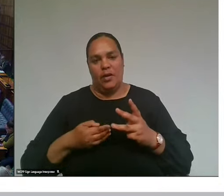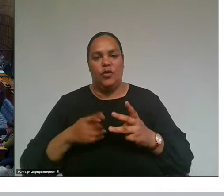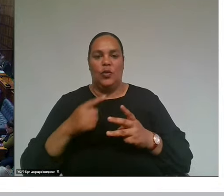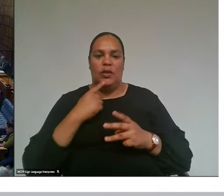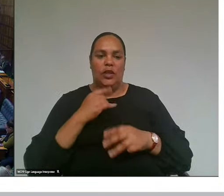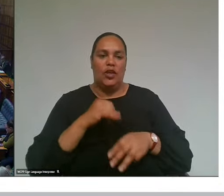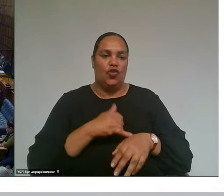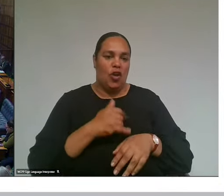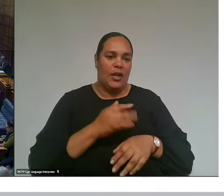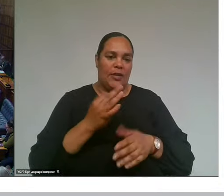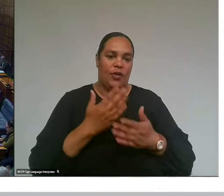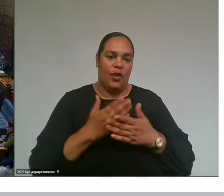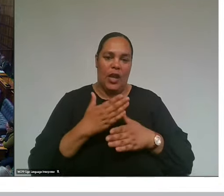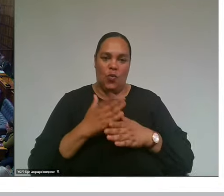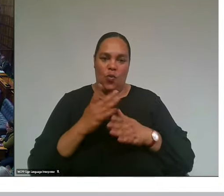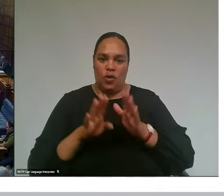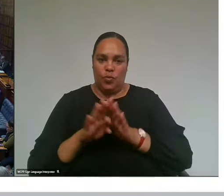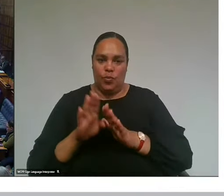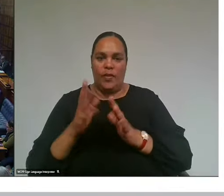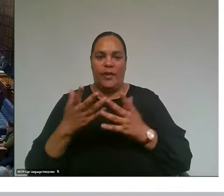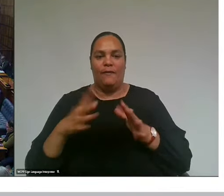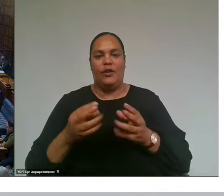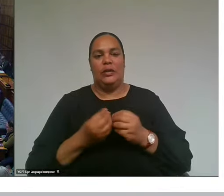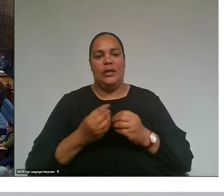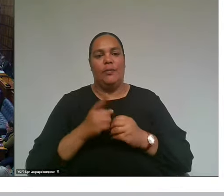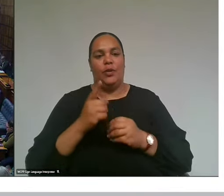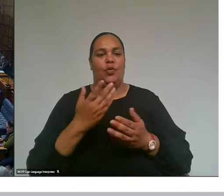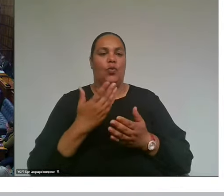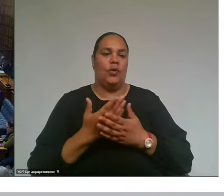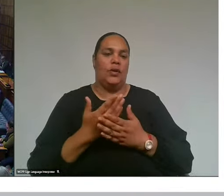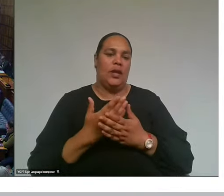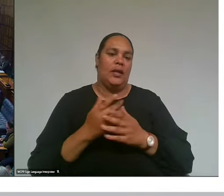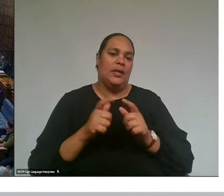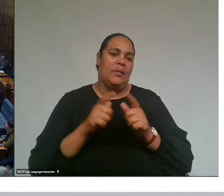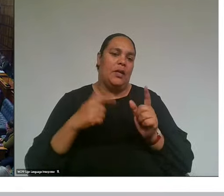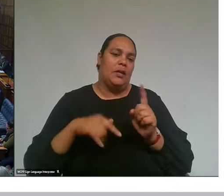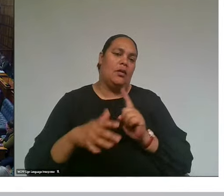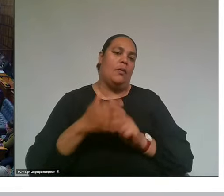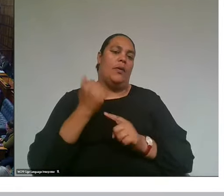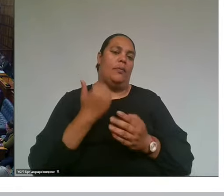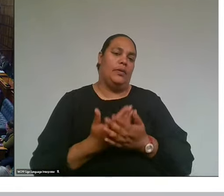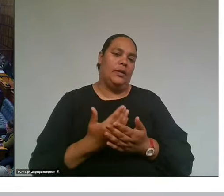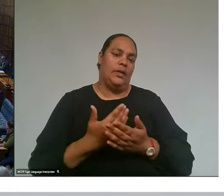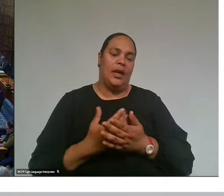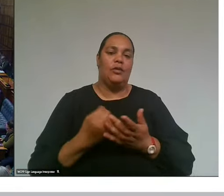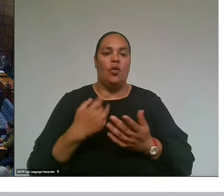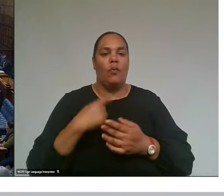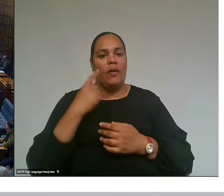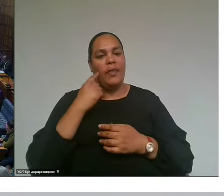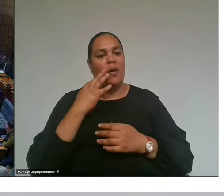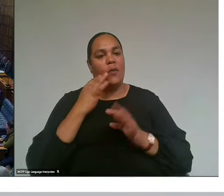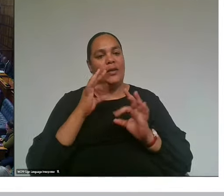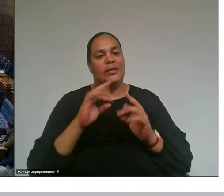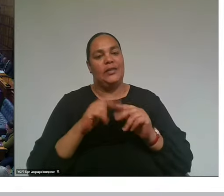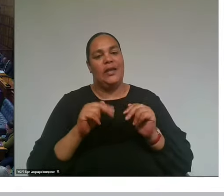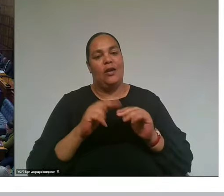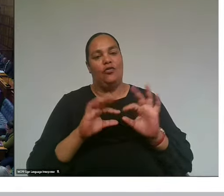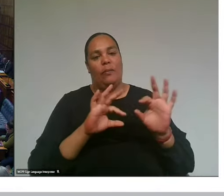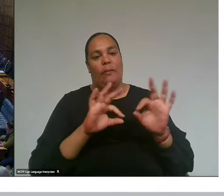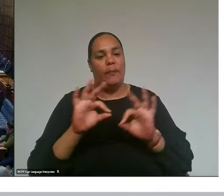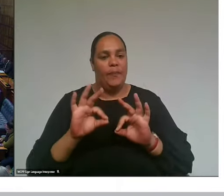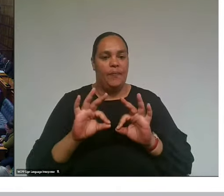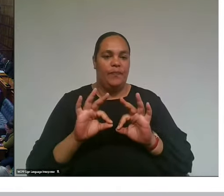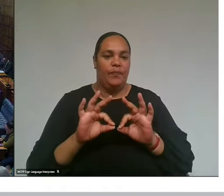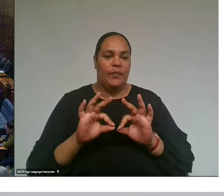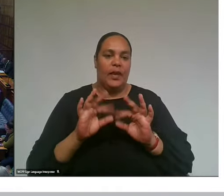John if if you can work on that that's already something that you that that's that's a huge accomplishment so I think when we taking on this Township uh